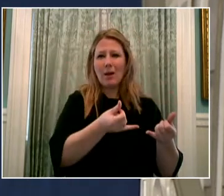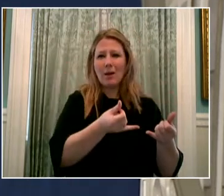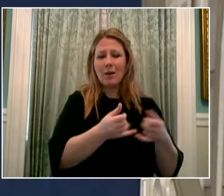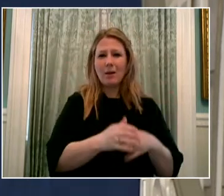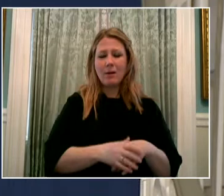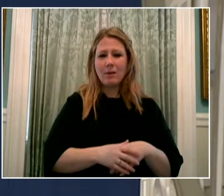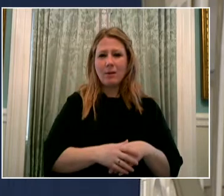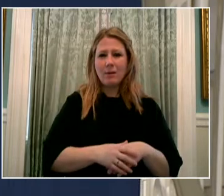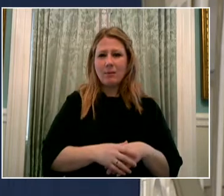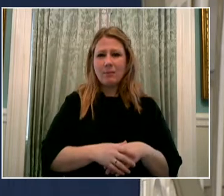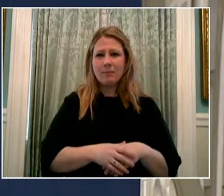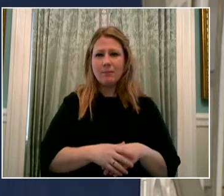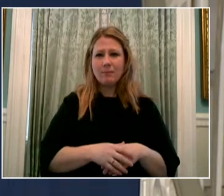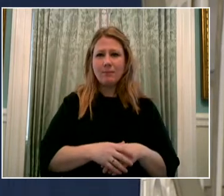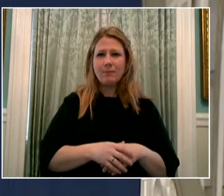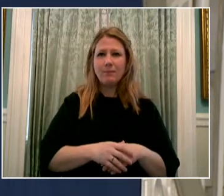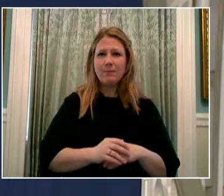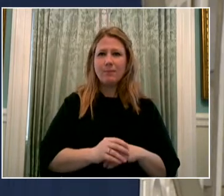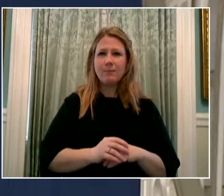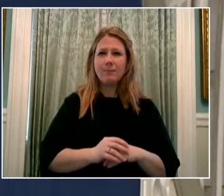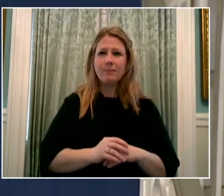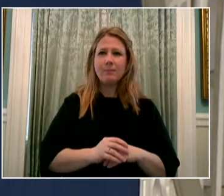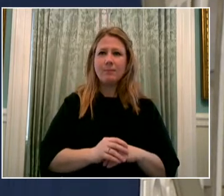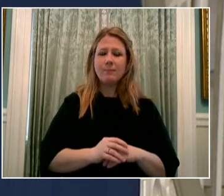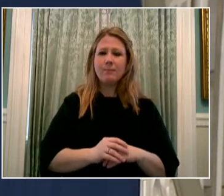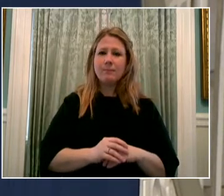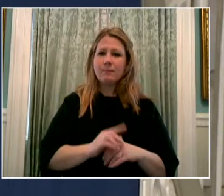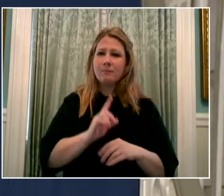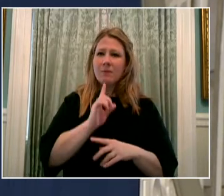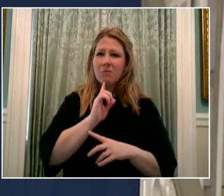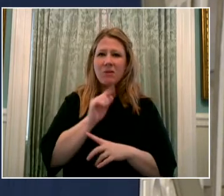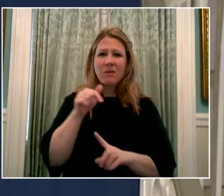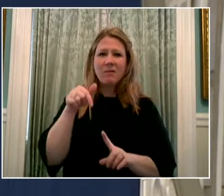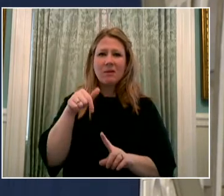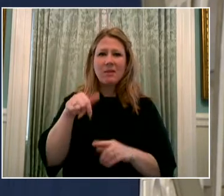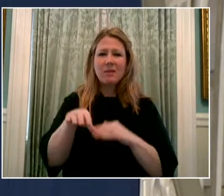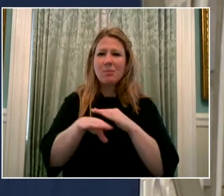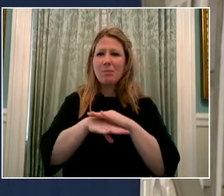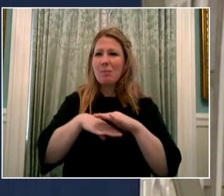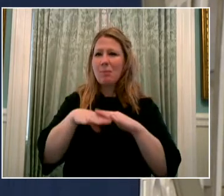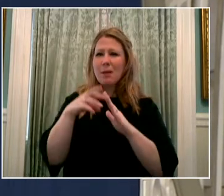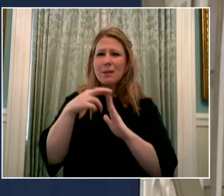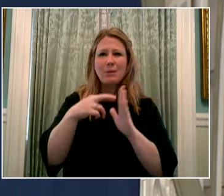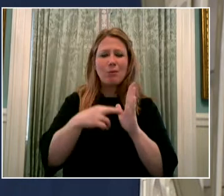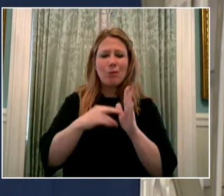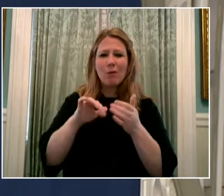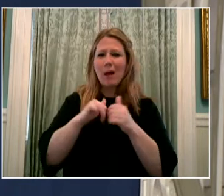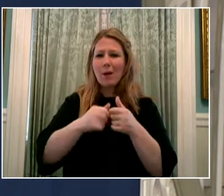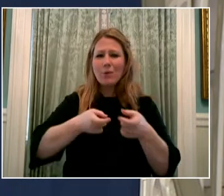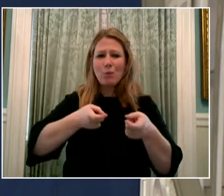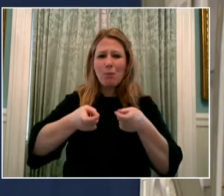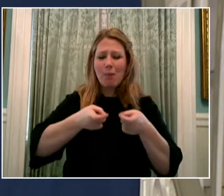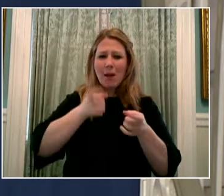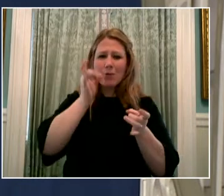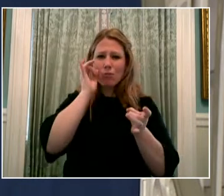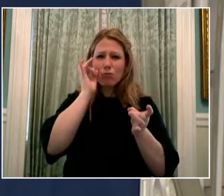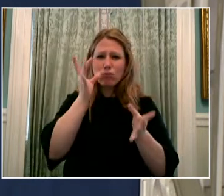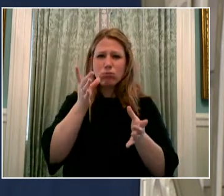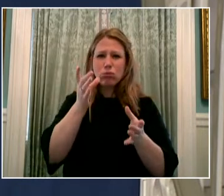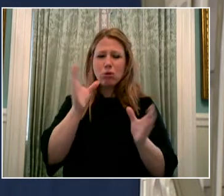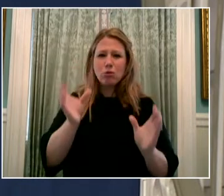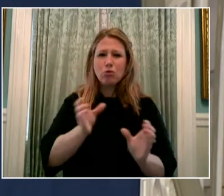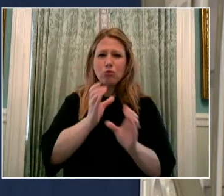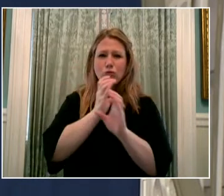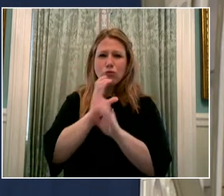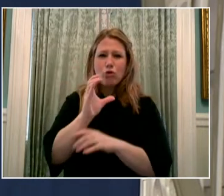basic rule of managing a crisis. All of us have gone through this at one time